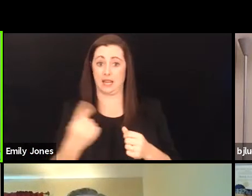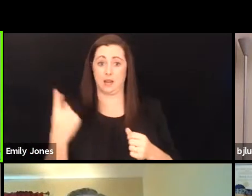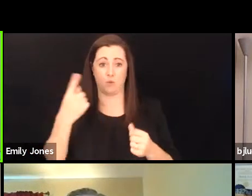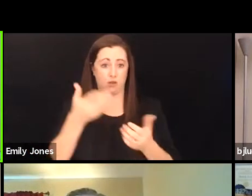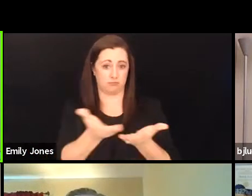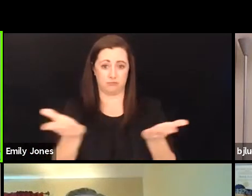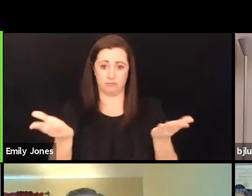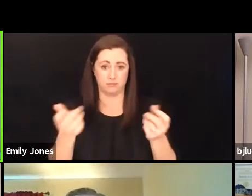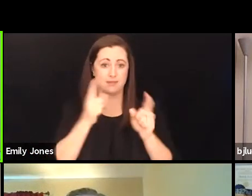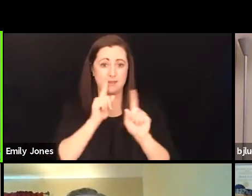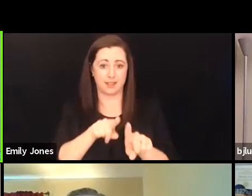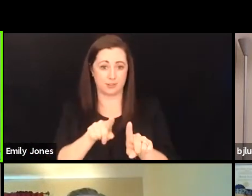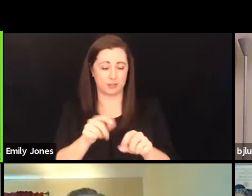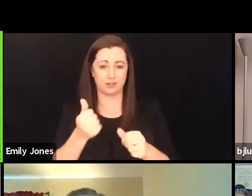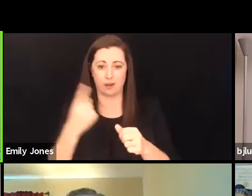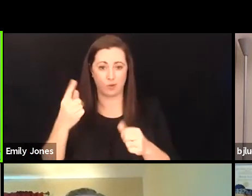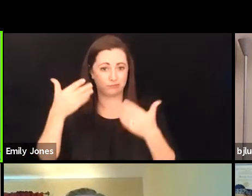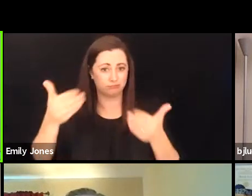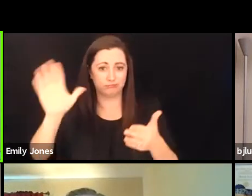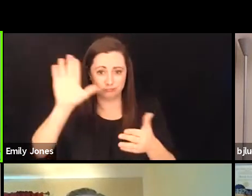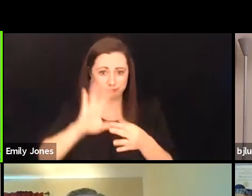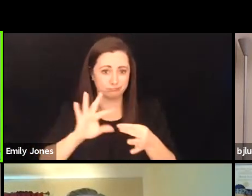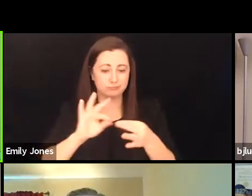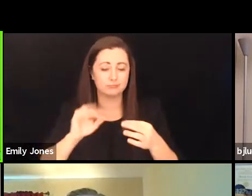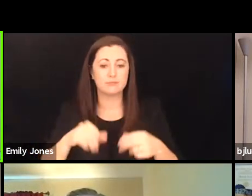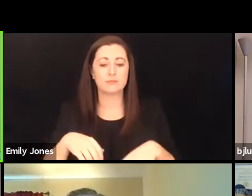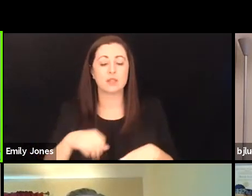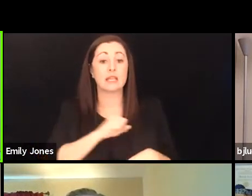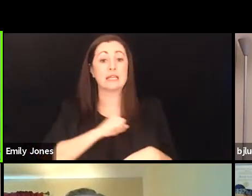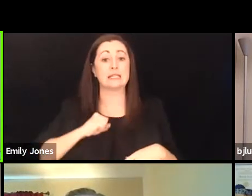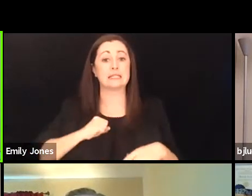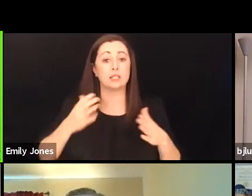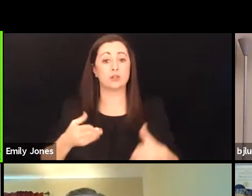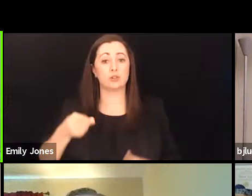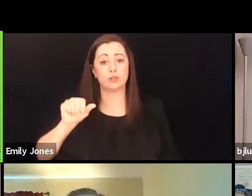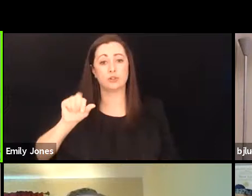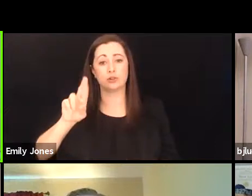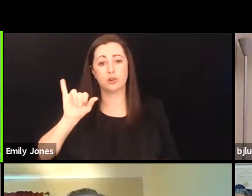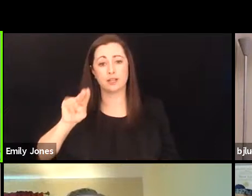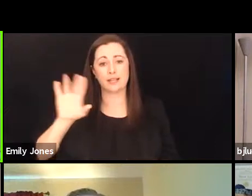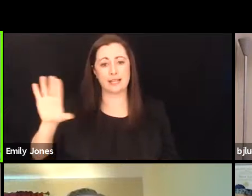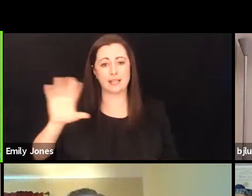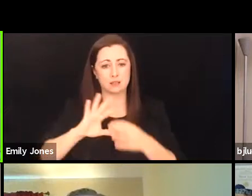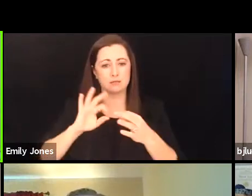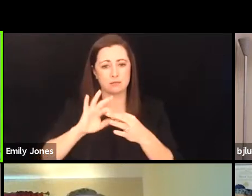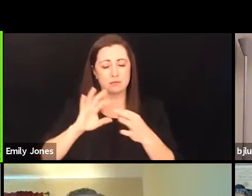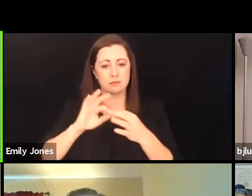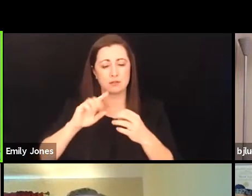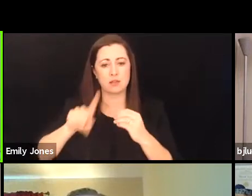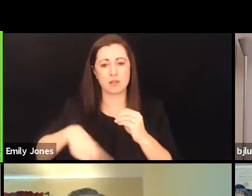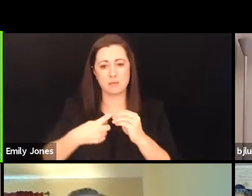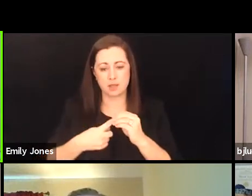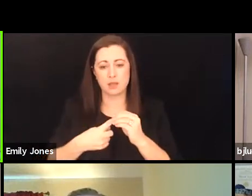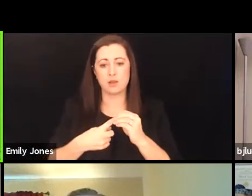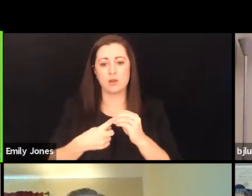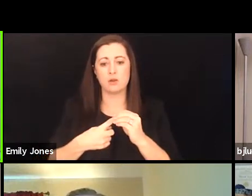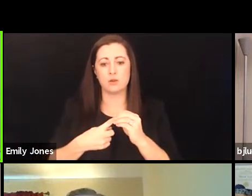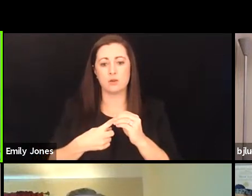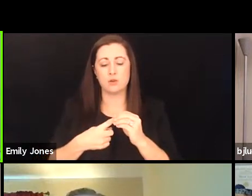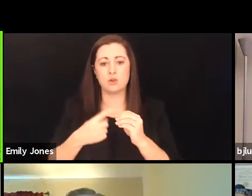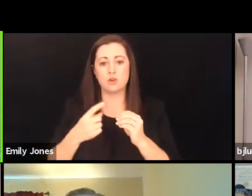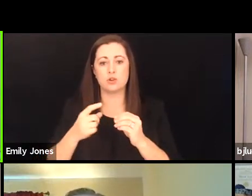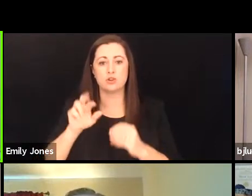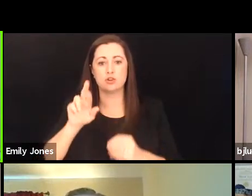answer, so feel free anybody to jump in on this. Thoughts on Senator Harkin's remarks, particularly when he talked about the need to